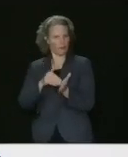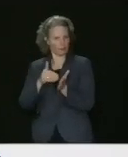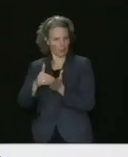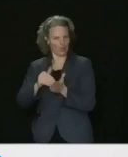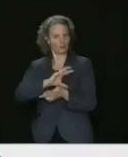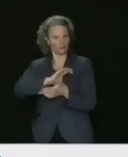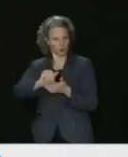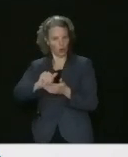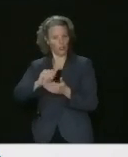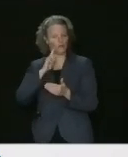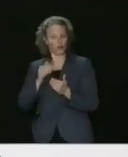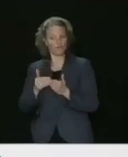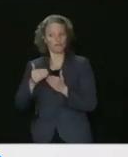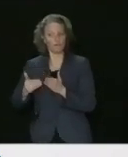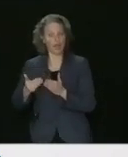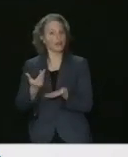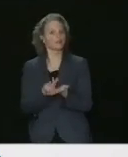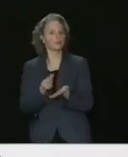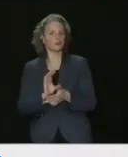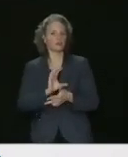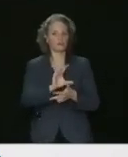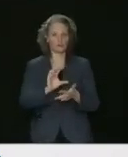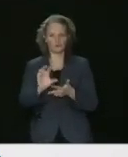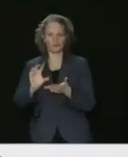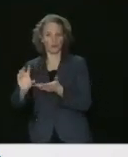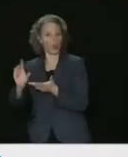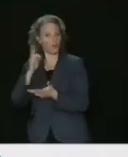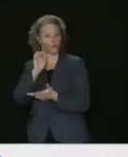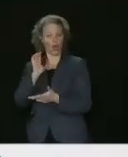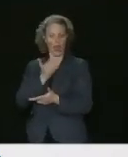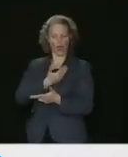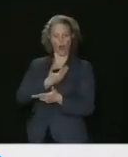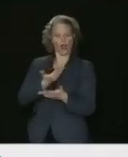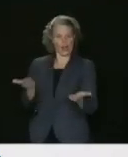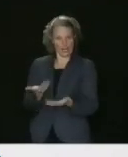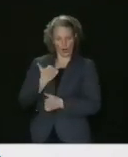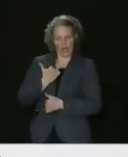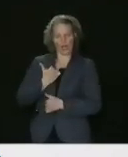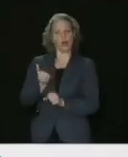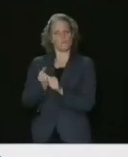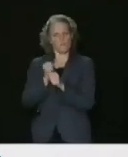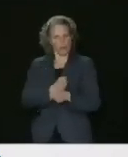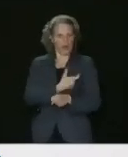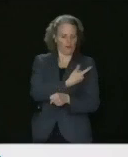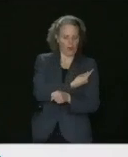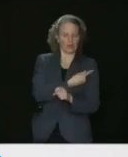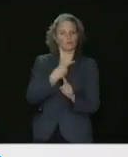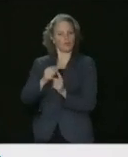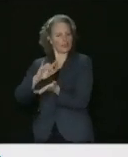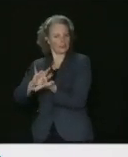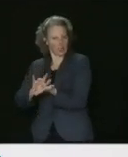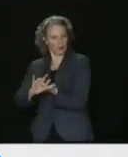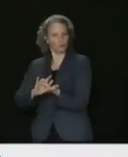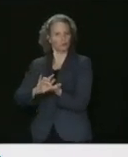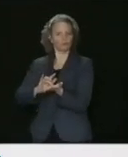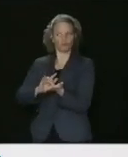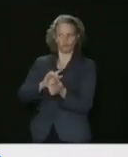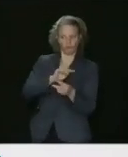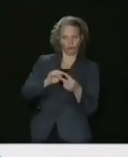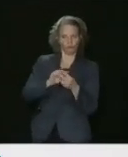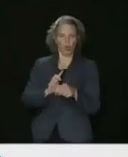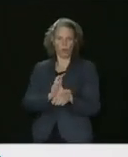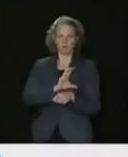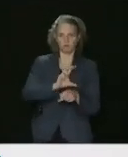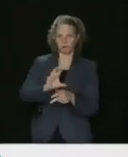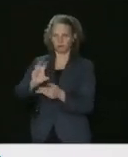million for the next stage of funding to advance the Made in Canada vaccine and therapeutics projects